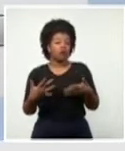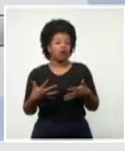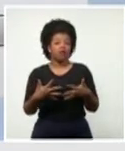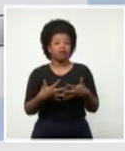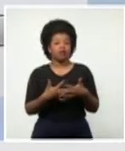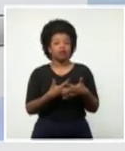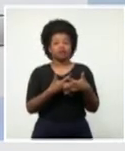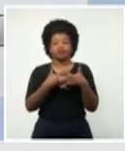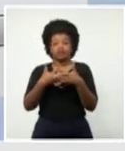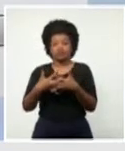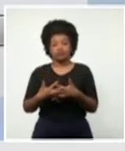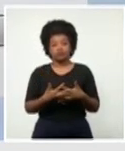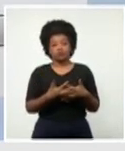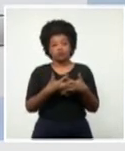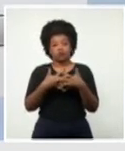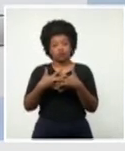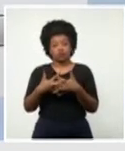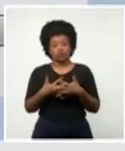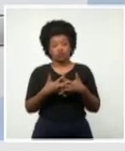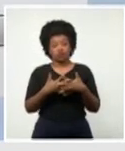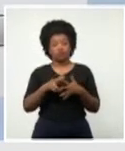with